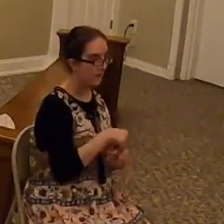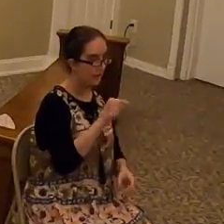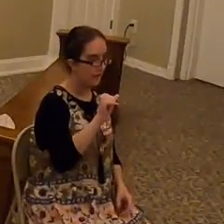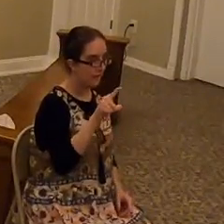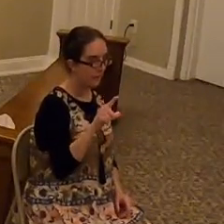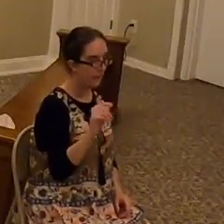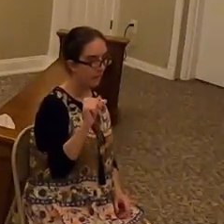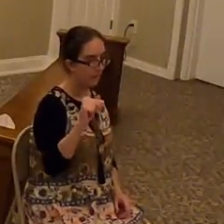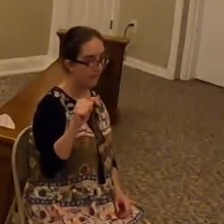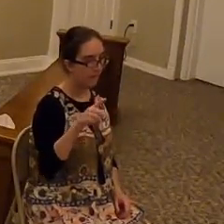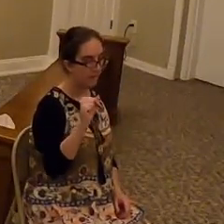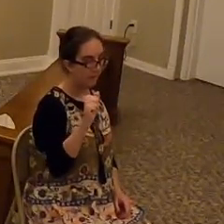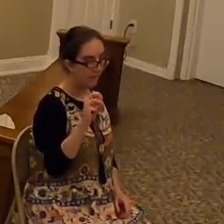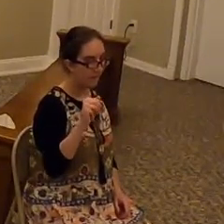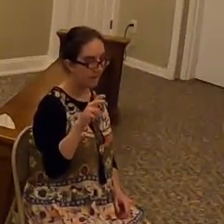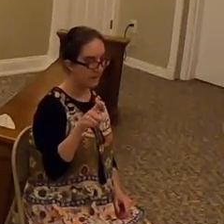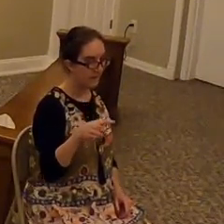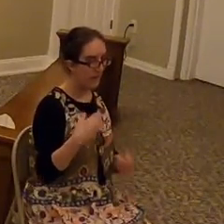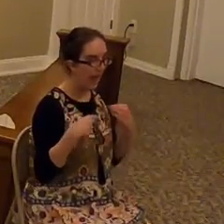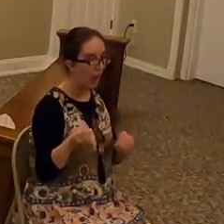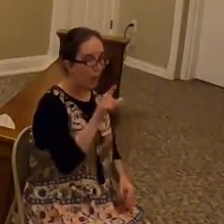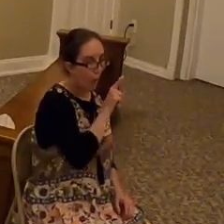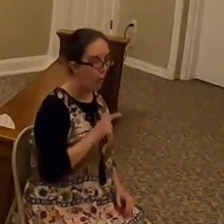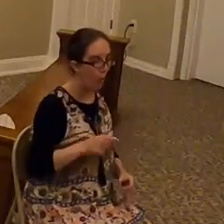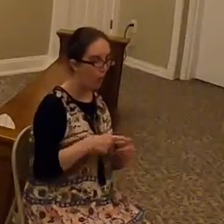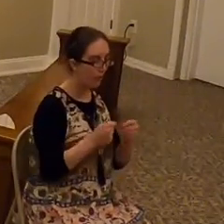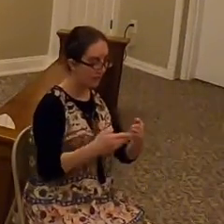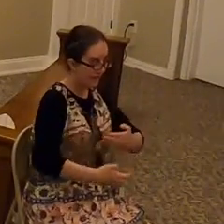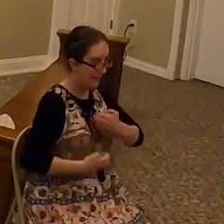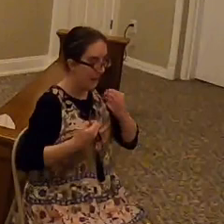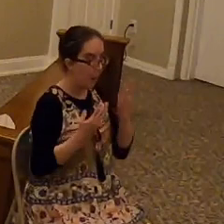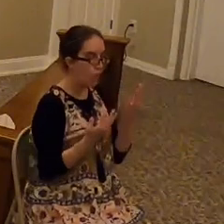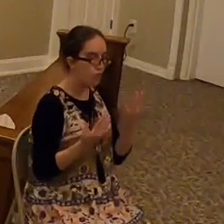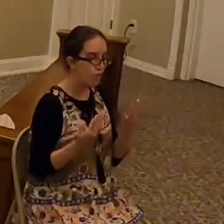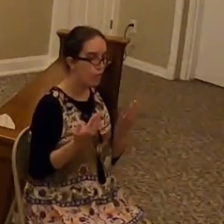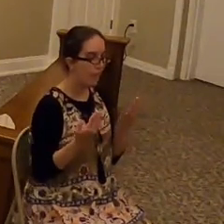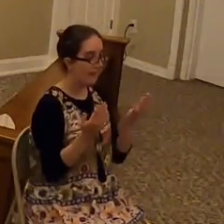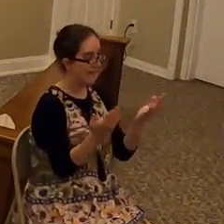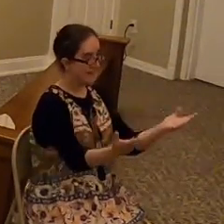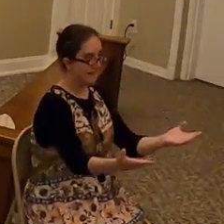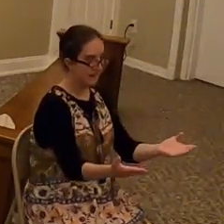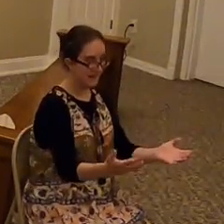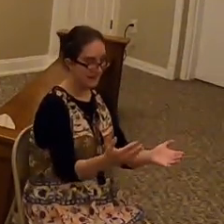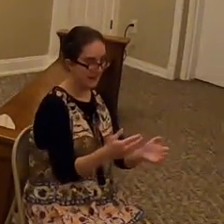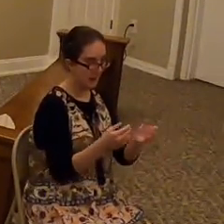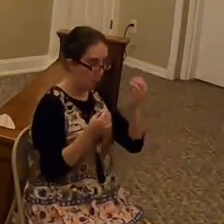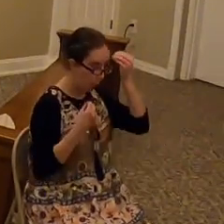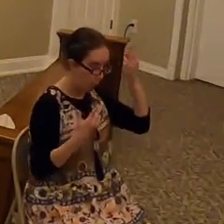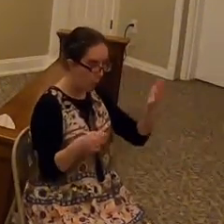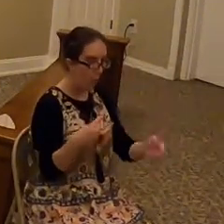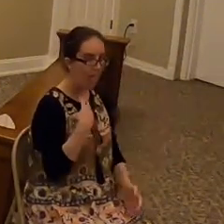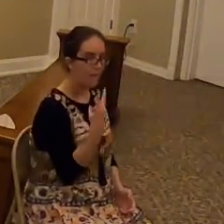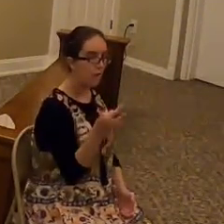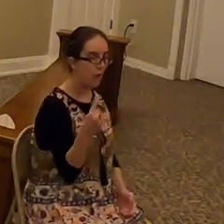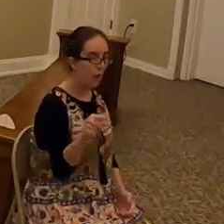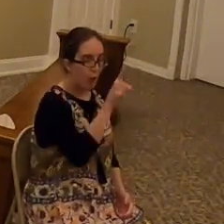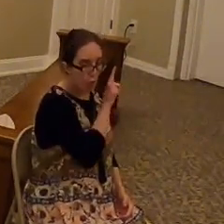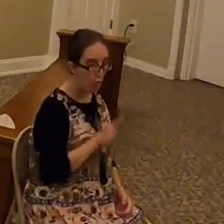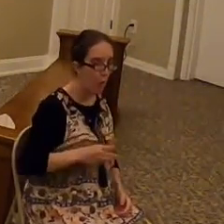Gilgal. And Samuel said, hath the Lord his great delight in burnt offerings and sacrifices, and is in obeying the voice of the